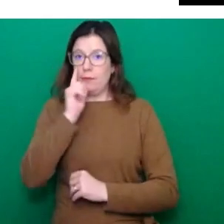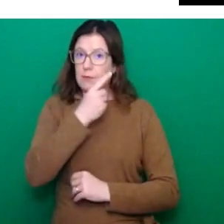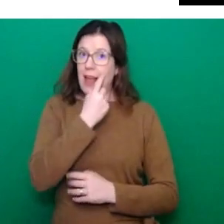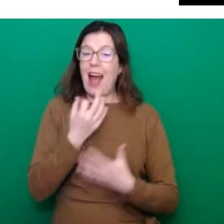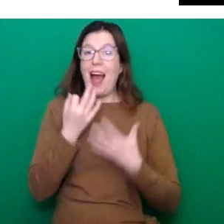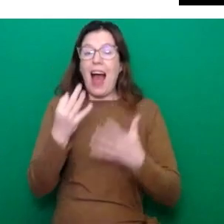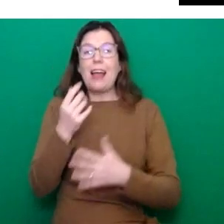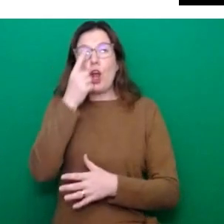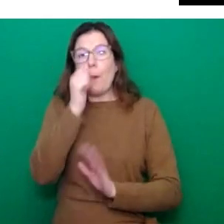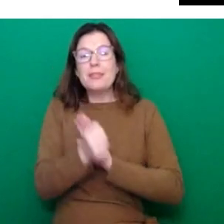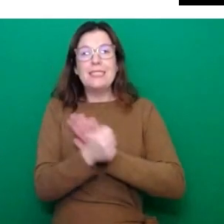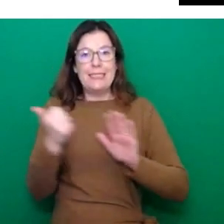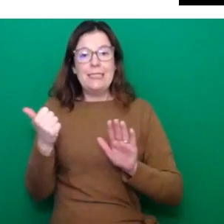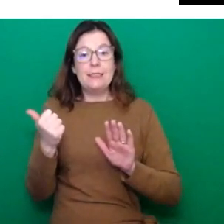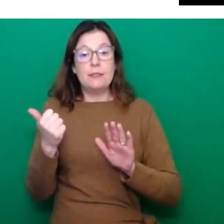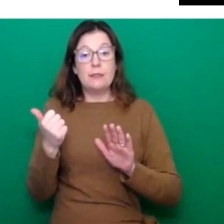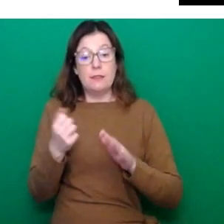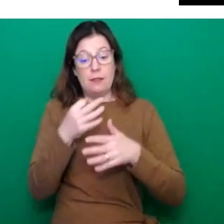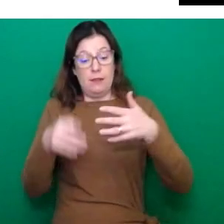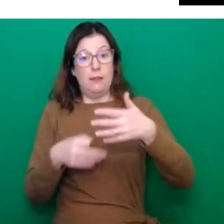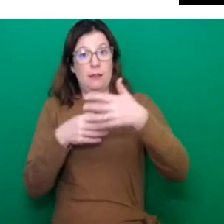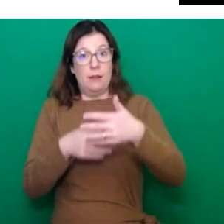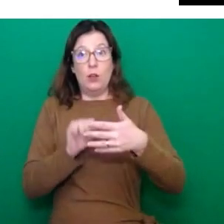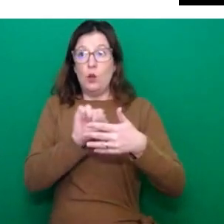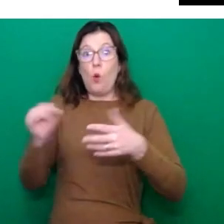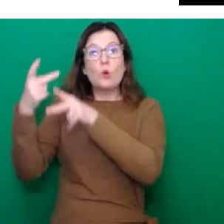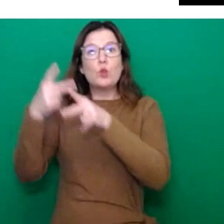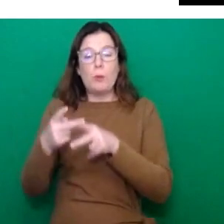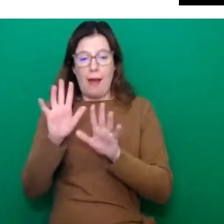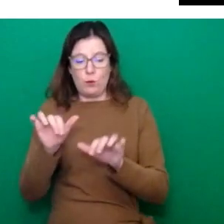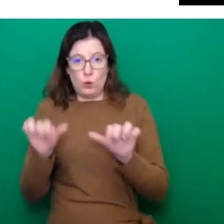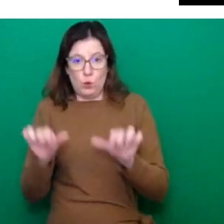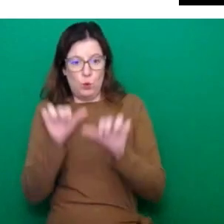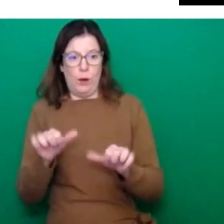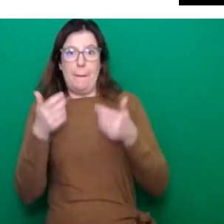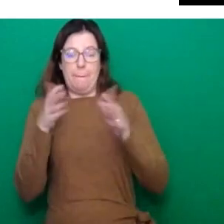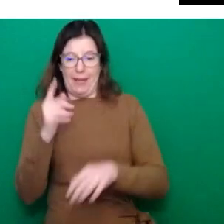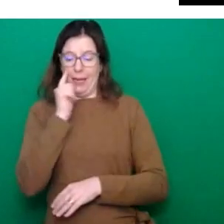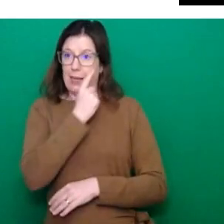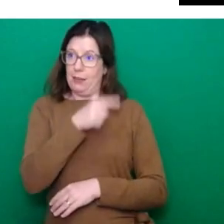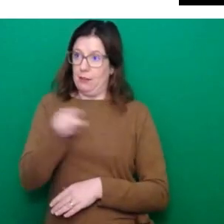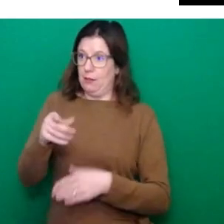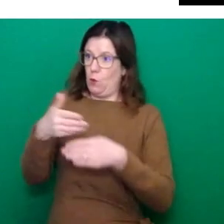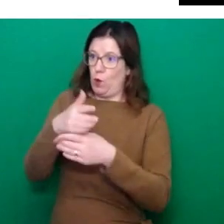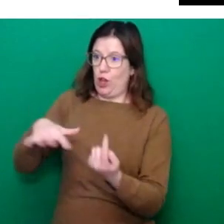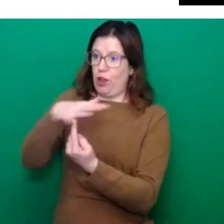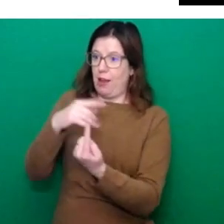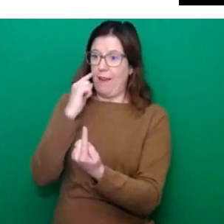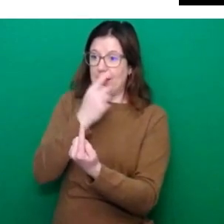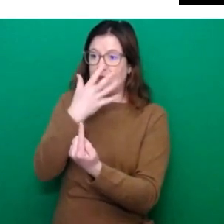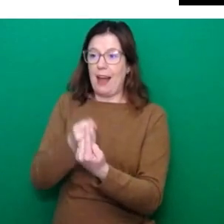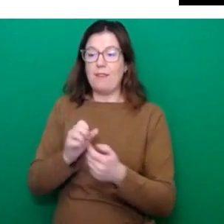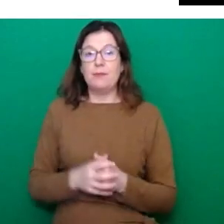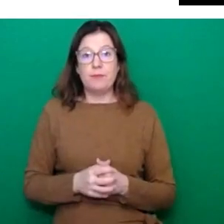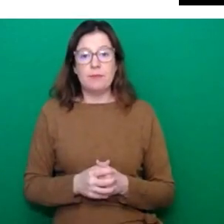particular competencies, and those are being signed on your supervisors in practice. And the programme is very varied